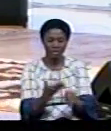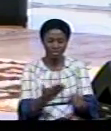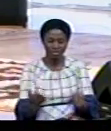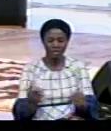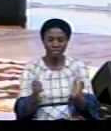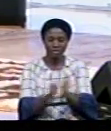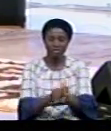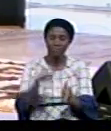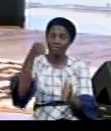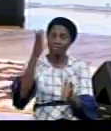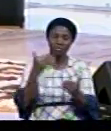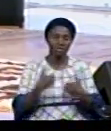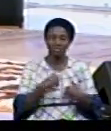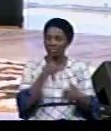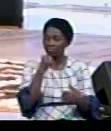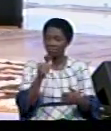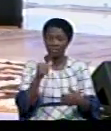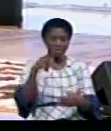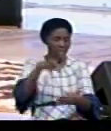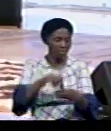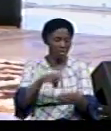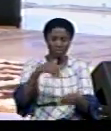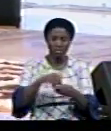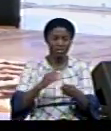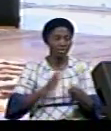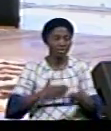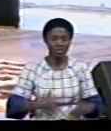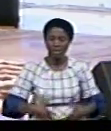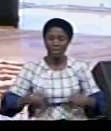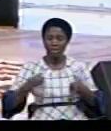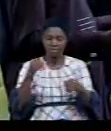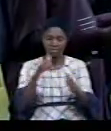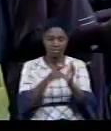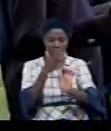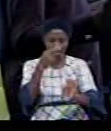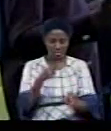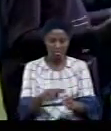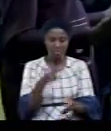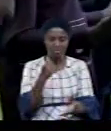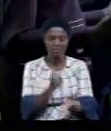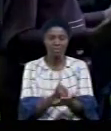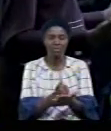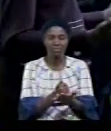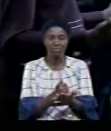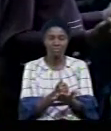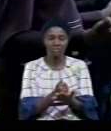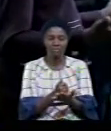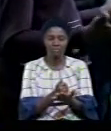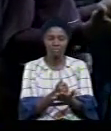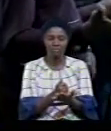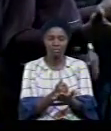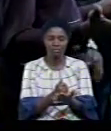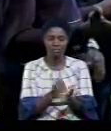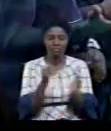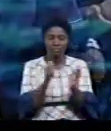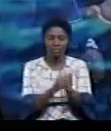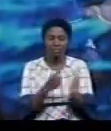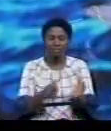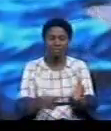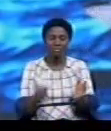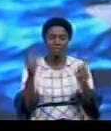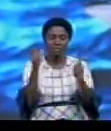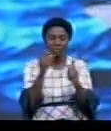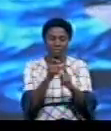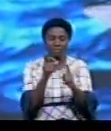that God has not planted in our lives in Jesus' name. That the word